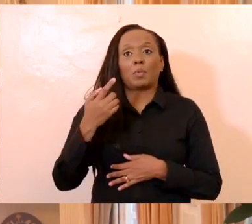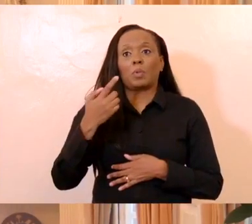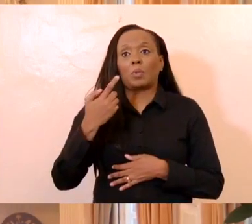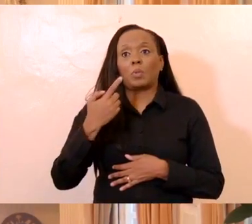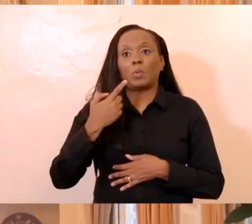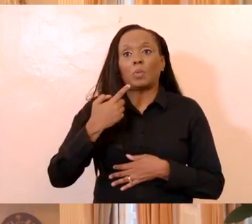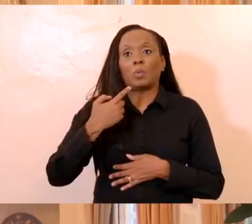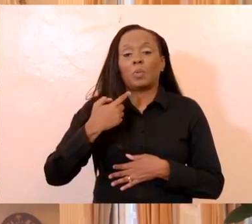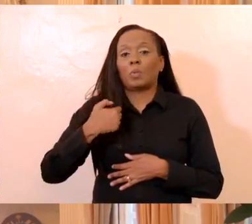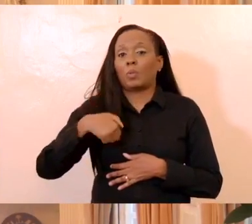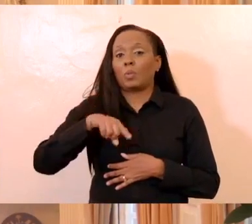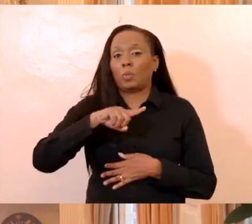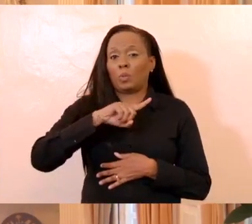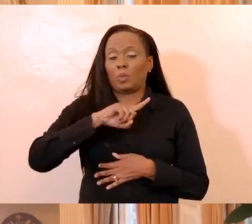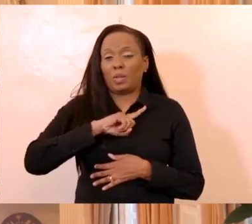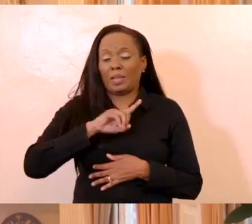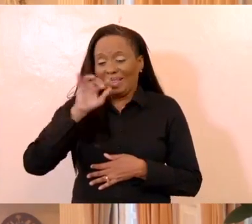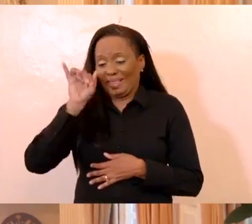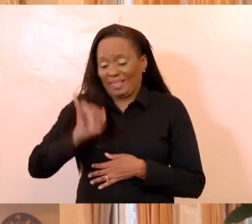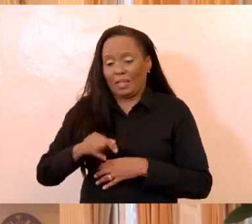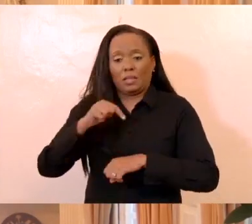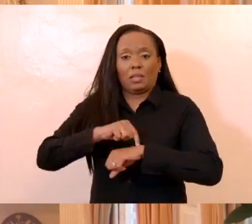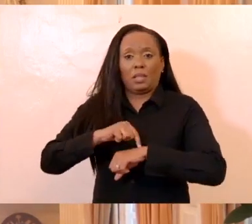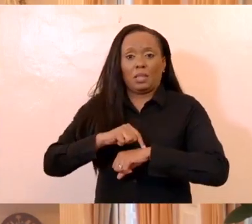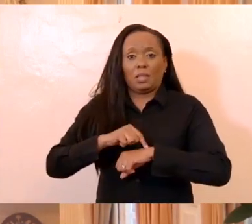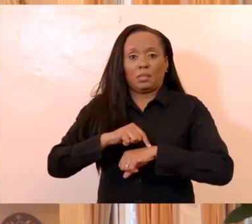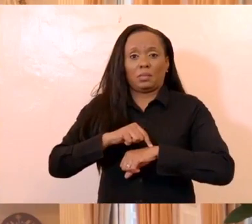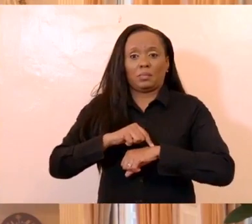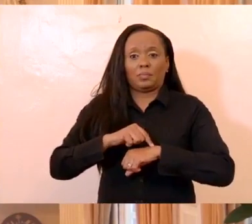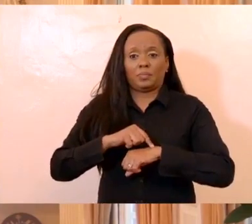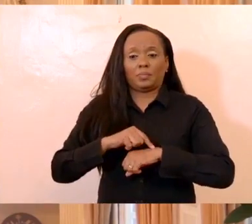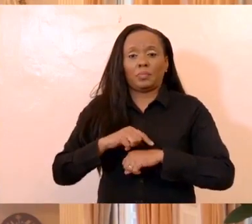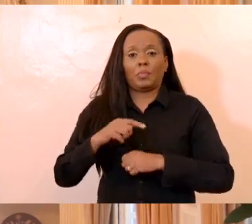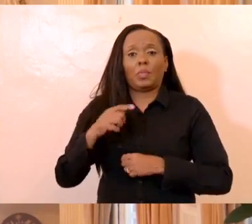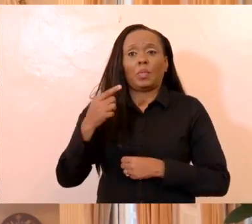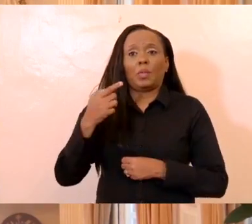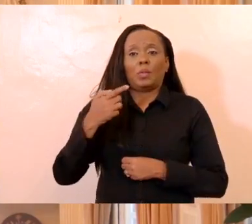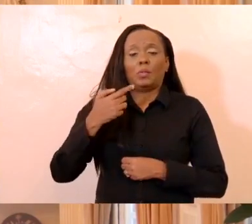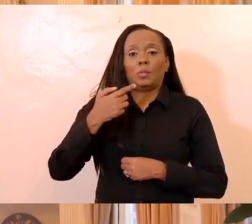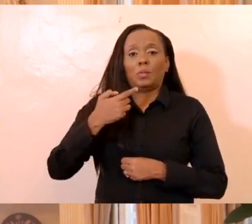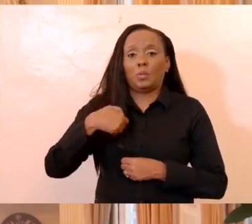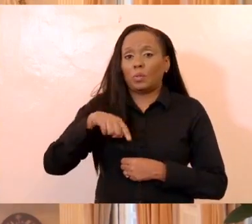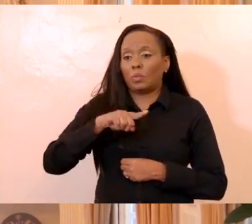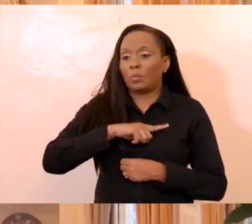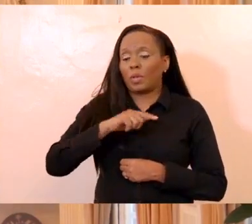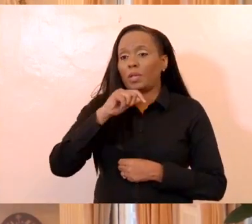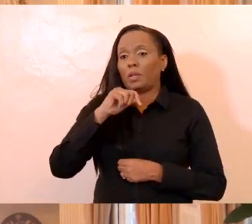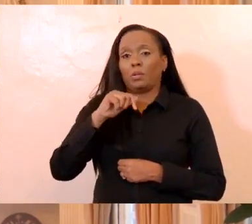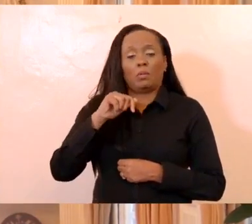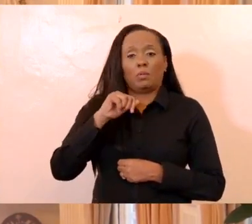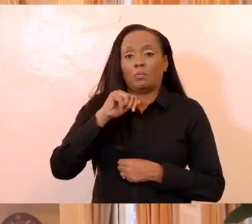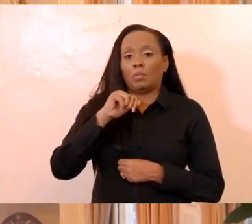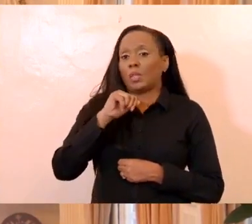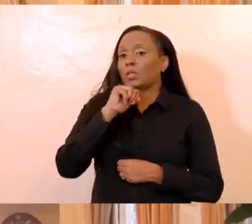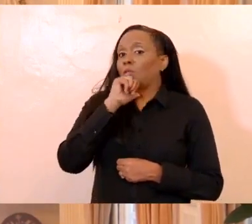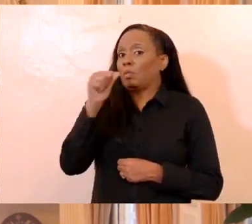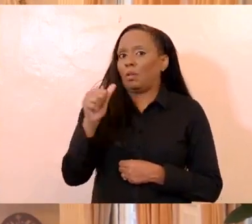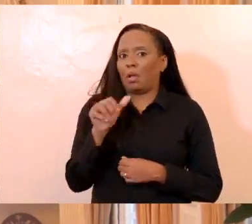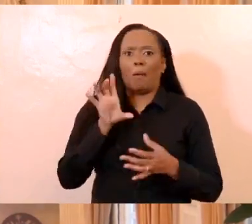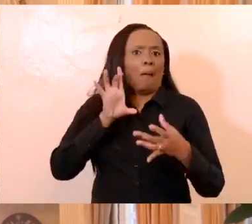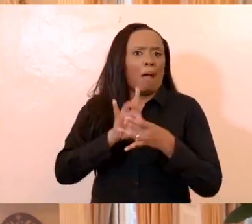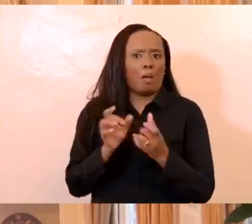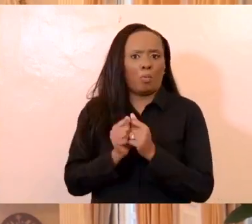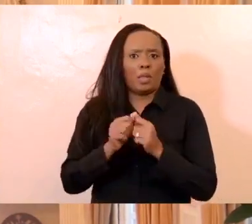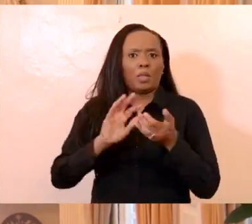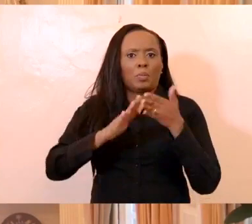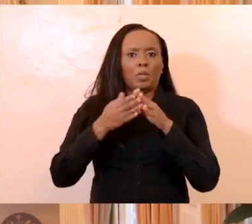were at that stage in terms of the pandemic. And so we were working based on what we